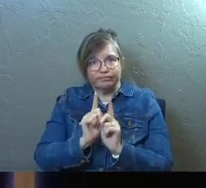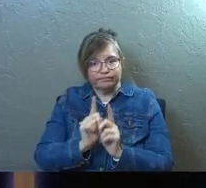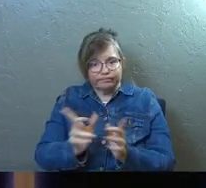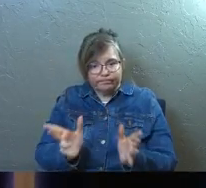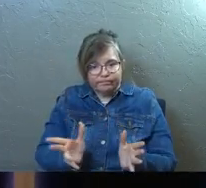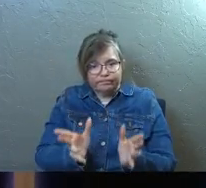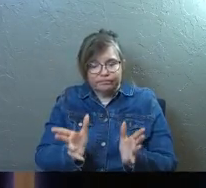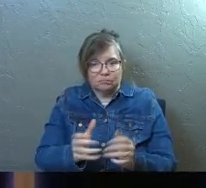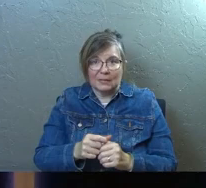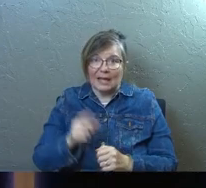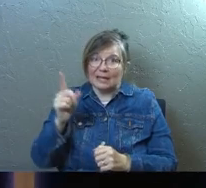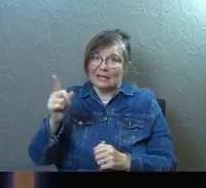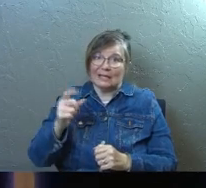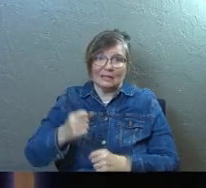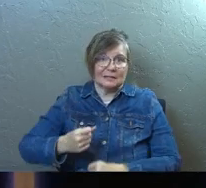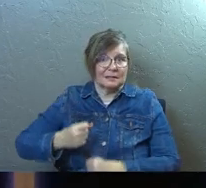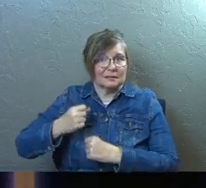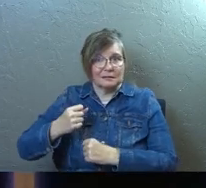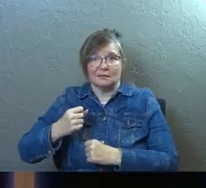And he's armed.